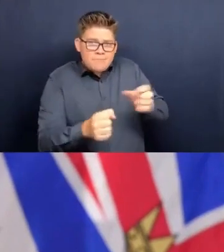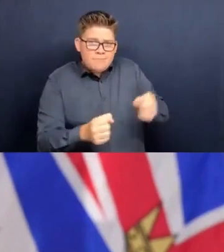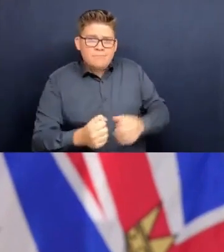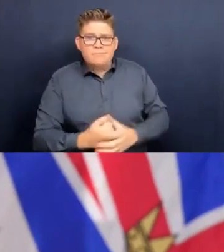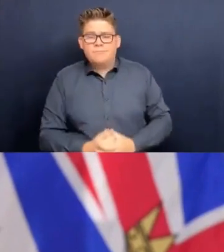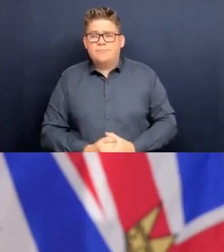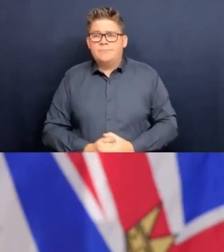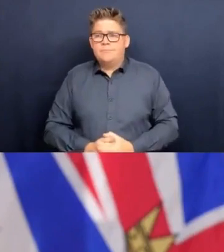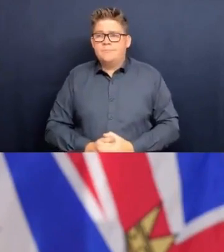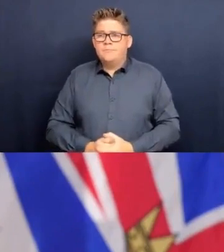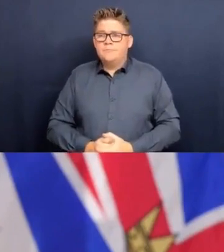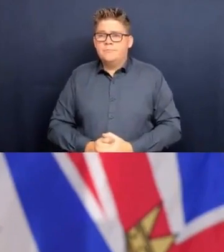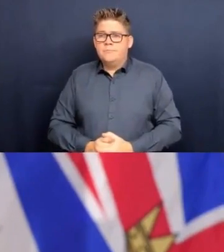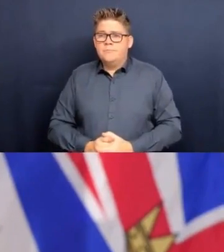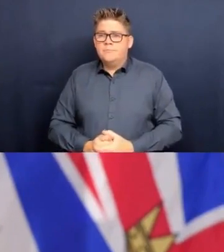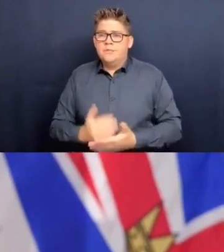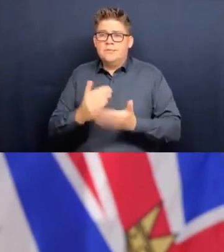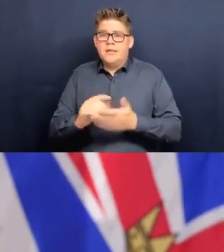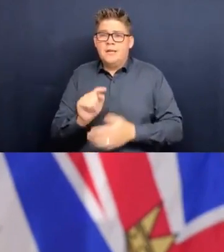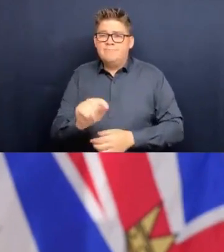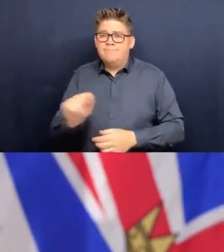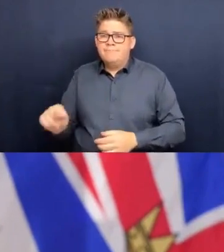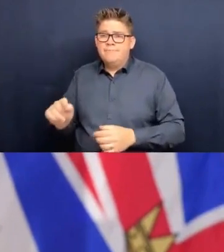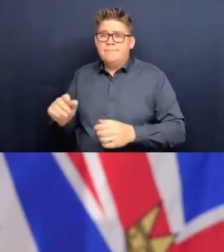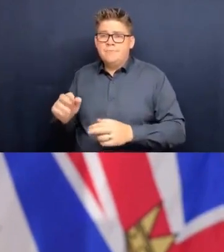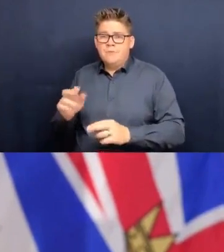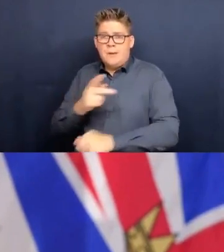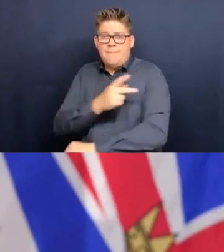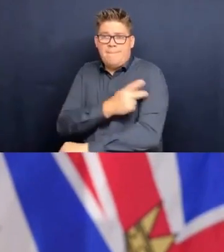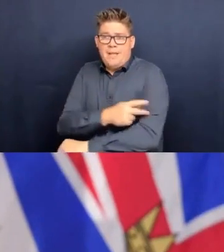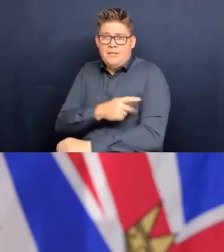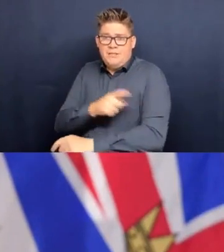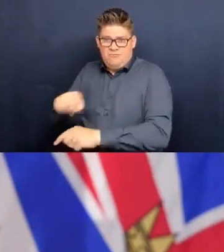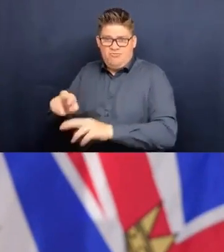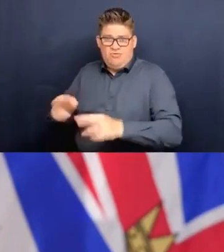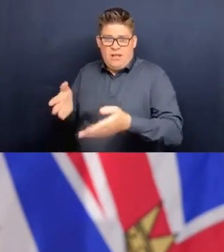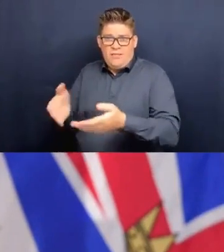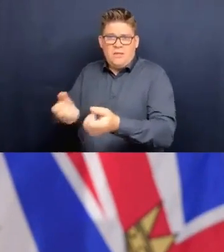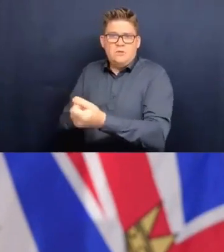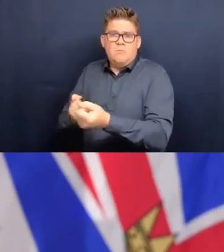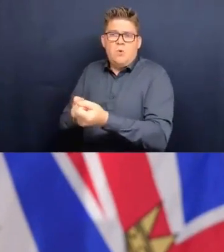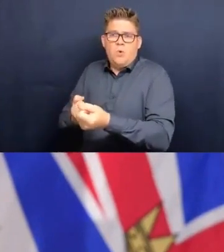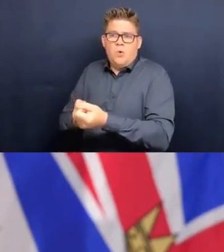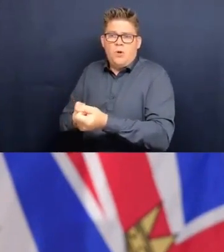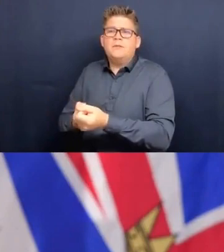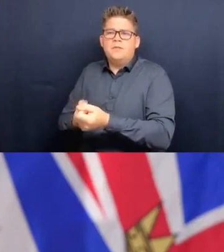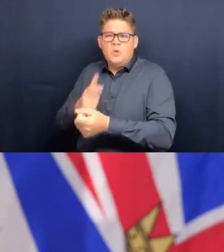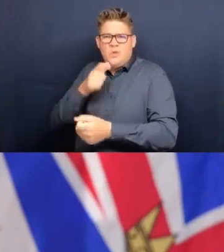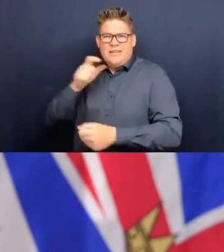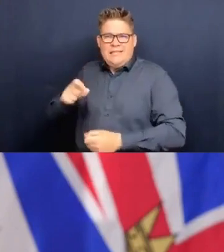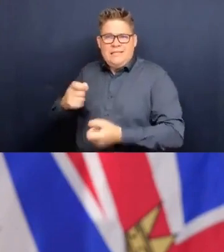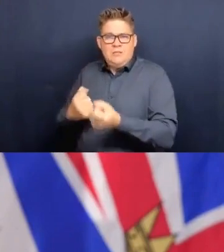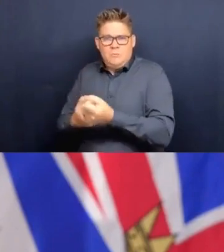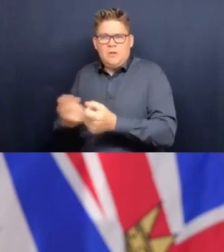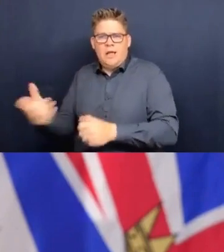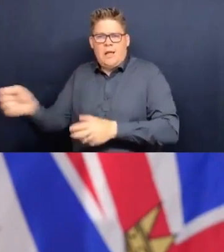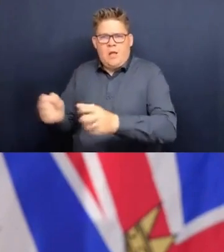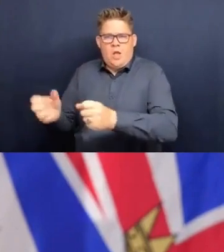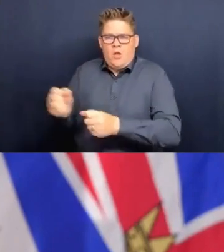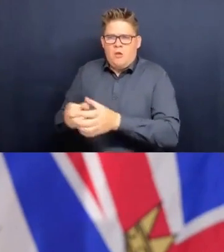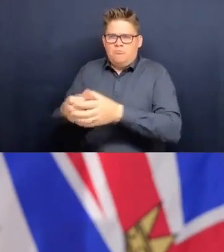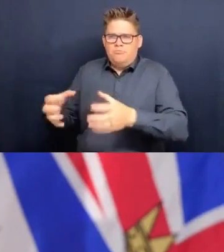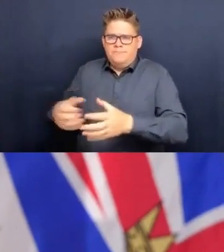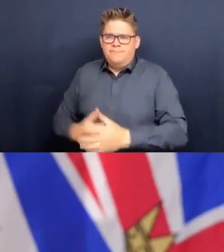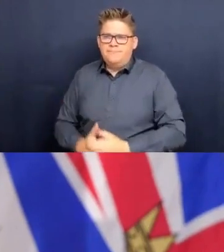including providing casual staff opportunities for regular full-time and part-time work, adding capacity in home support and in adult day